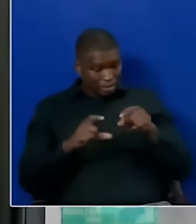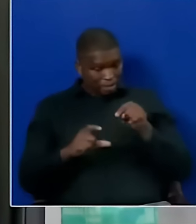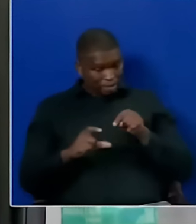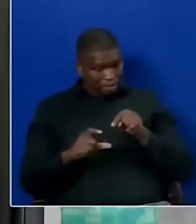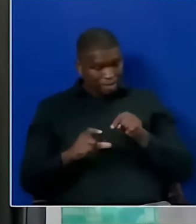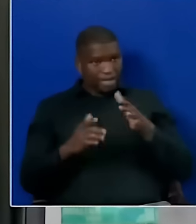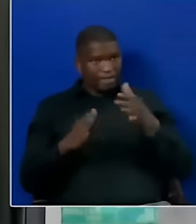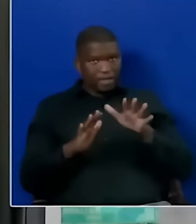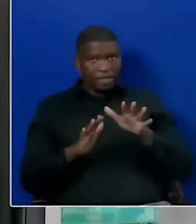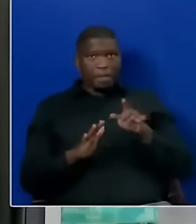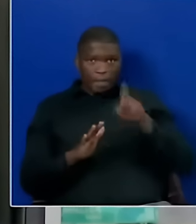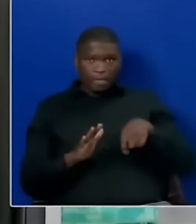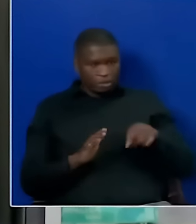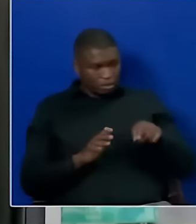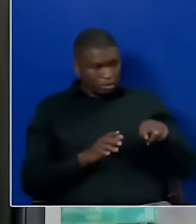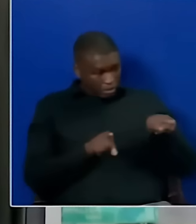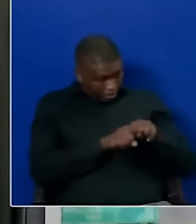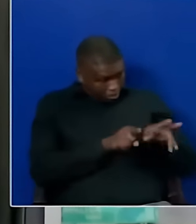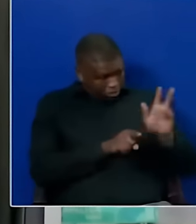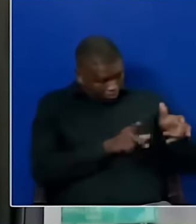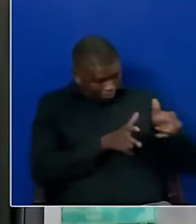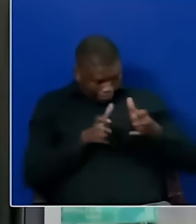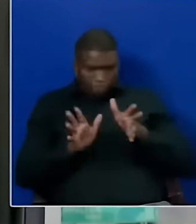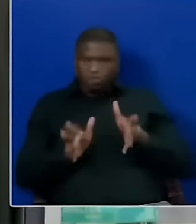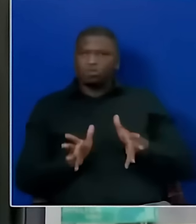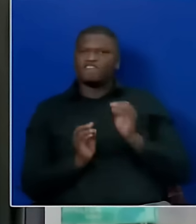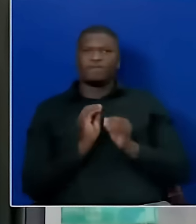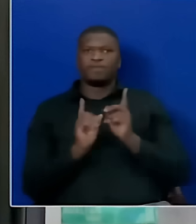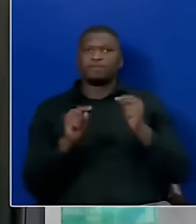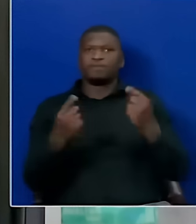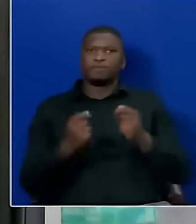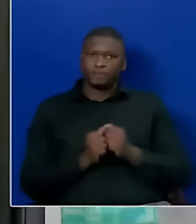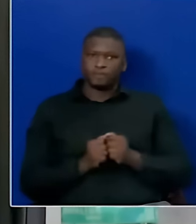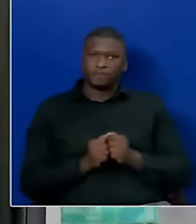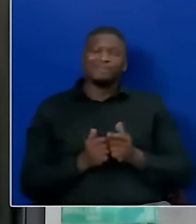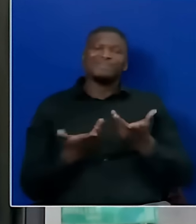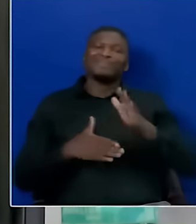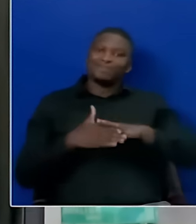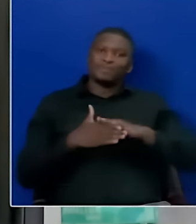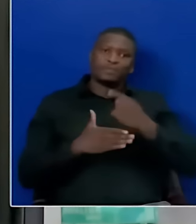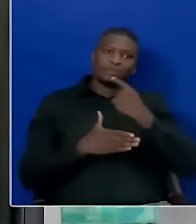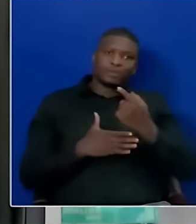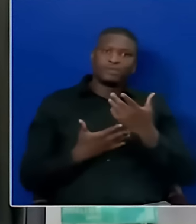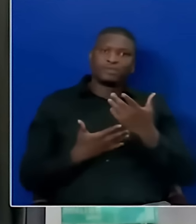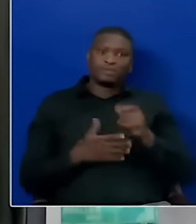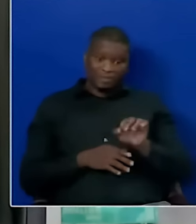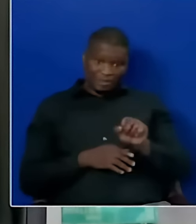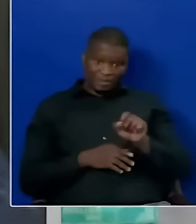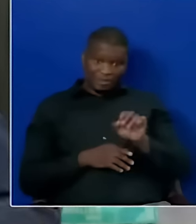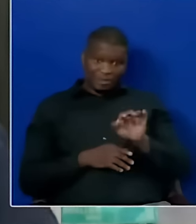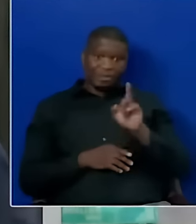you see it. Hence, I'm saying this can only be ventilated when we see the sealback.